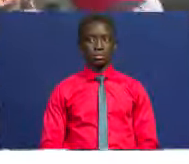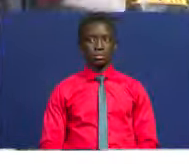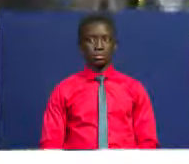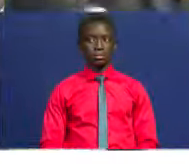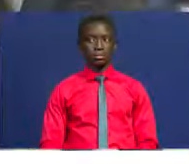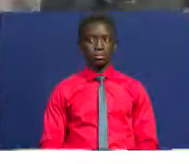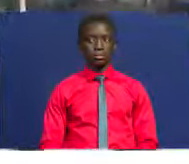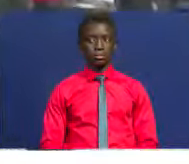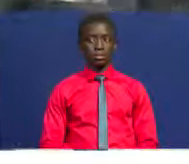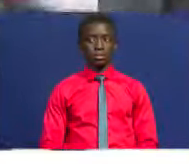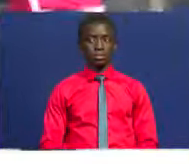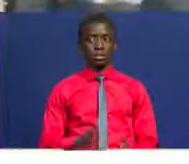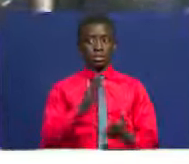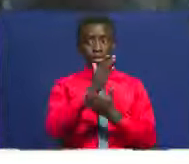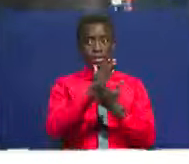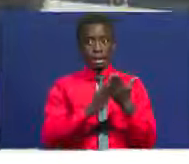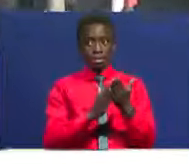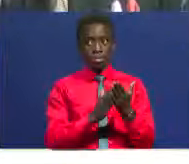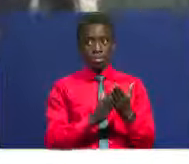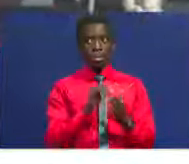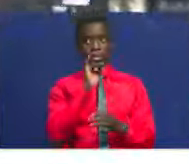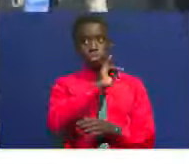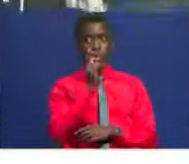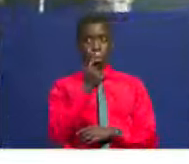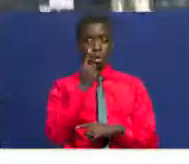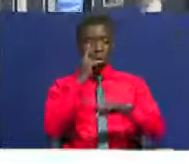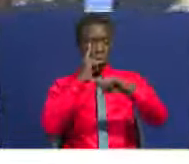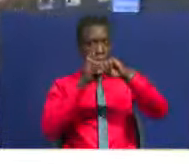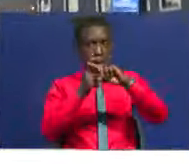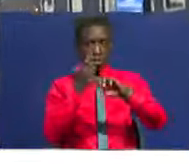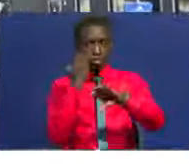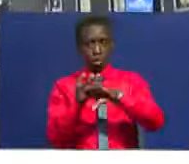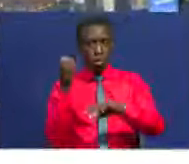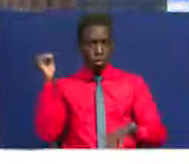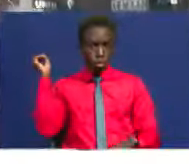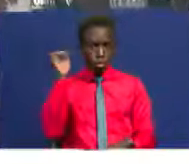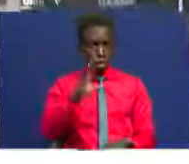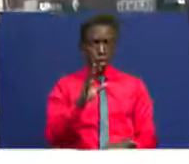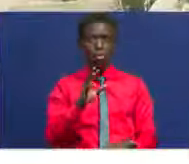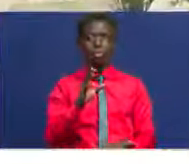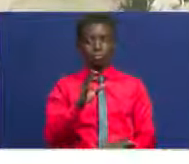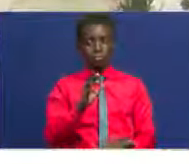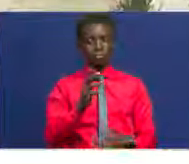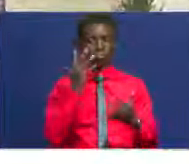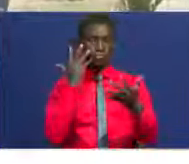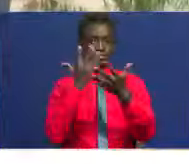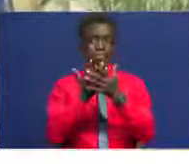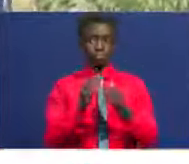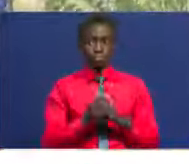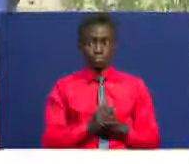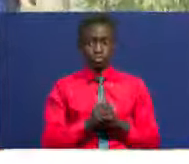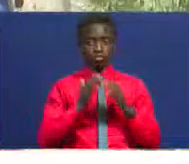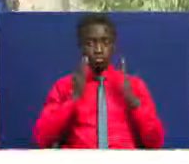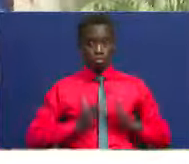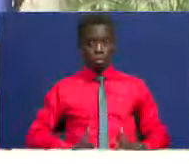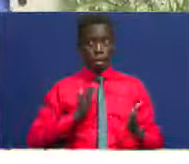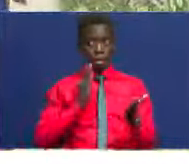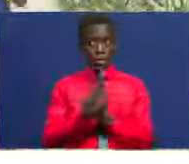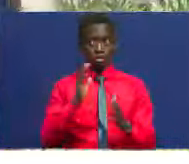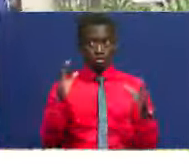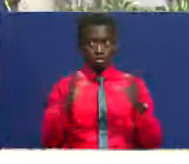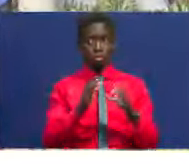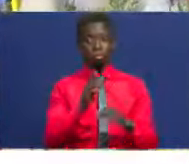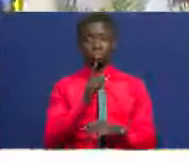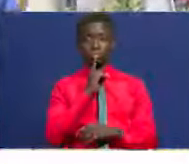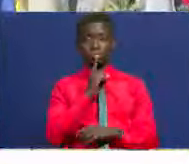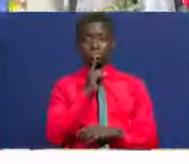Some of the protesters who were seen throwing stones to the police officers were arrested. The human rights body warned the demonstrations had